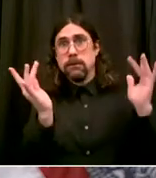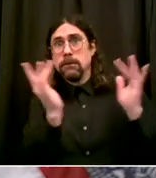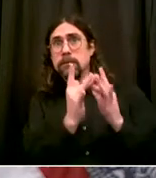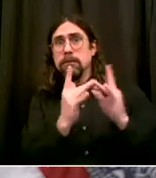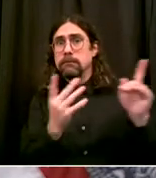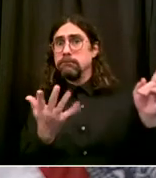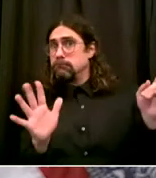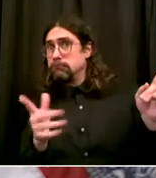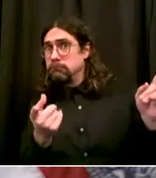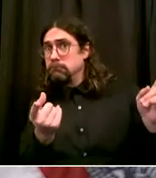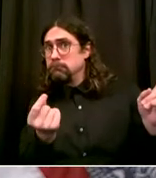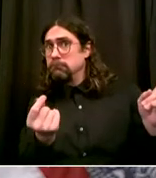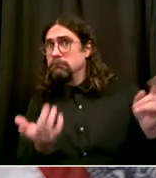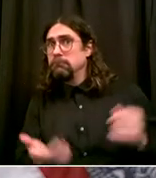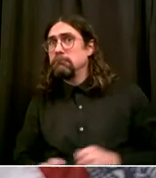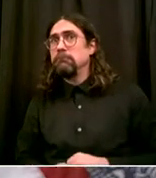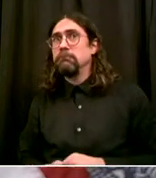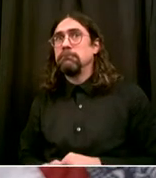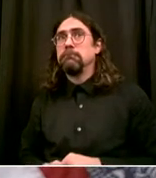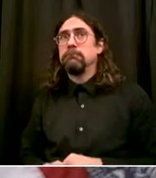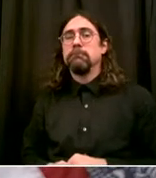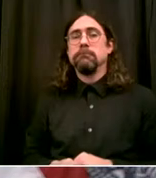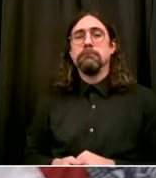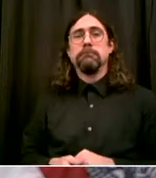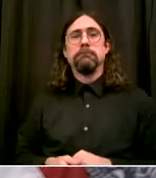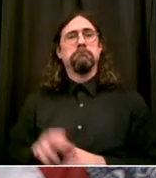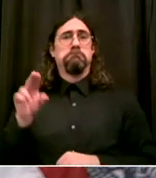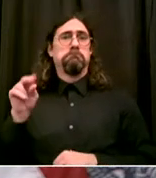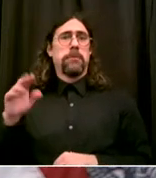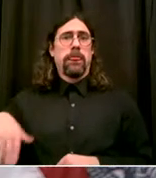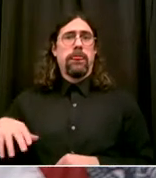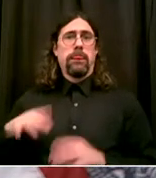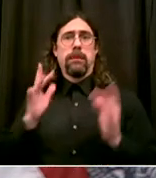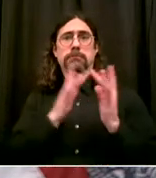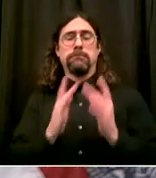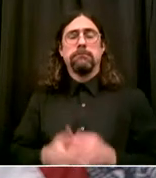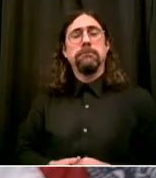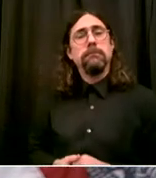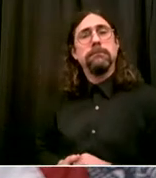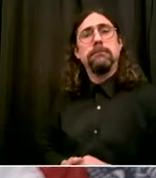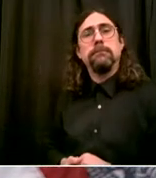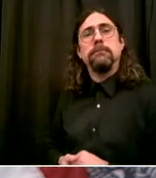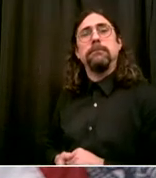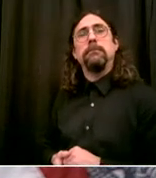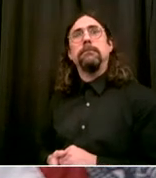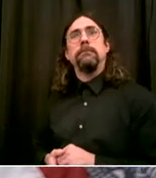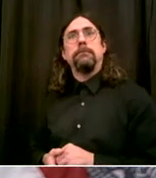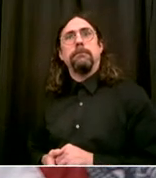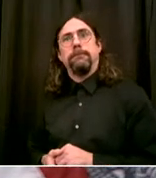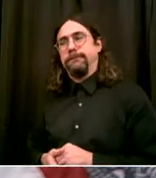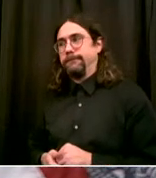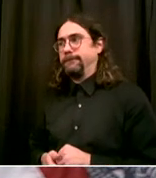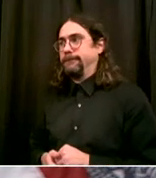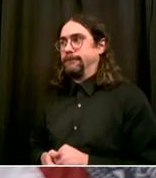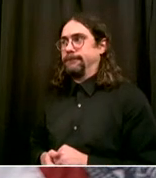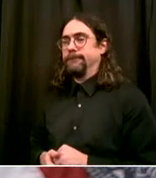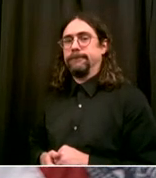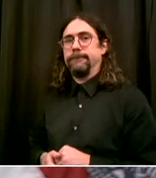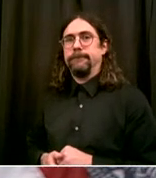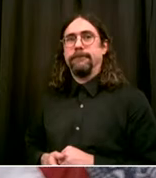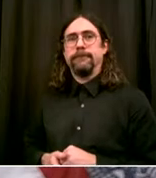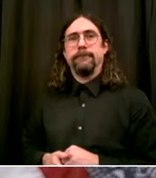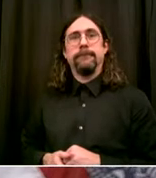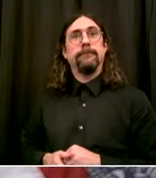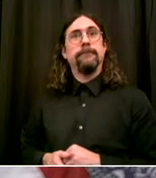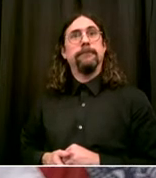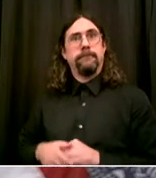They told me that the way the executive order was written, it instructed them not to do any investigations